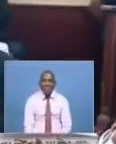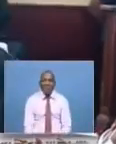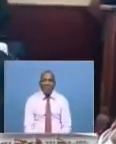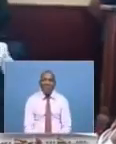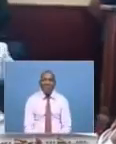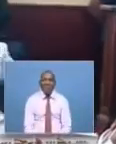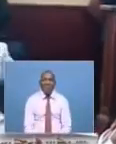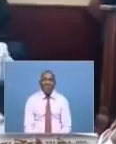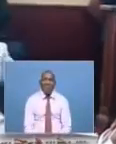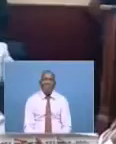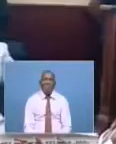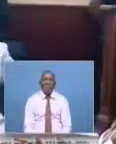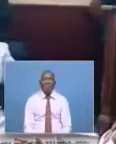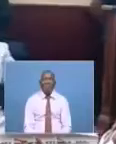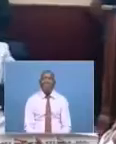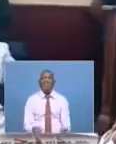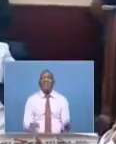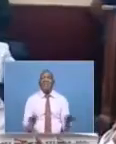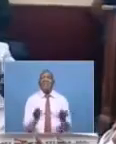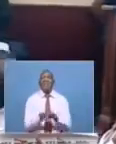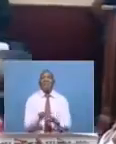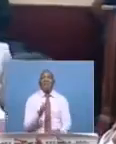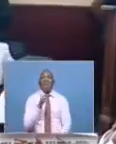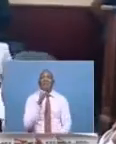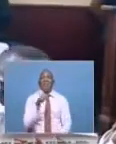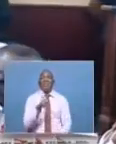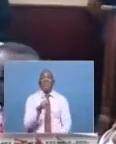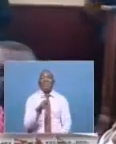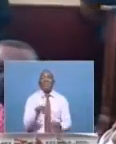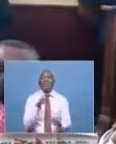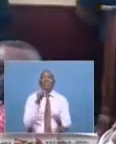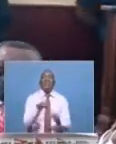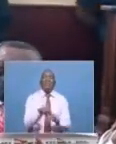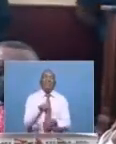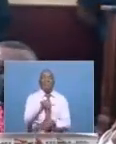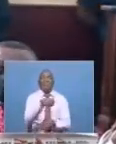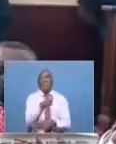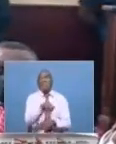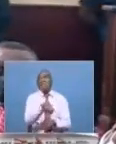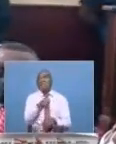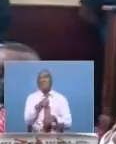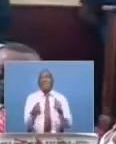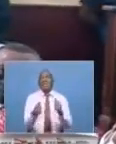we didn't have even to do with an election. In any normal case,